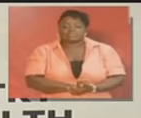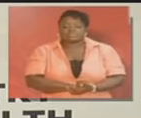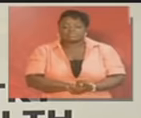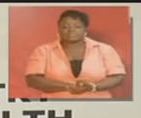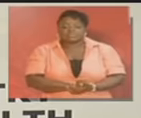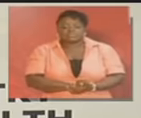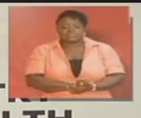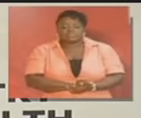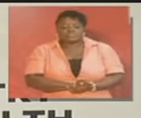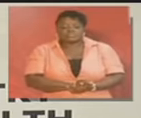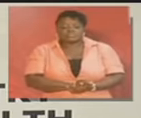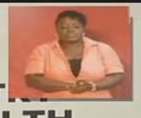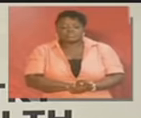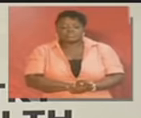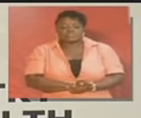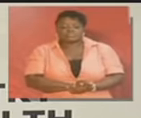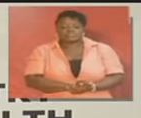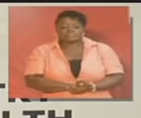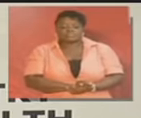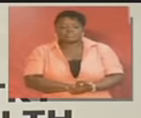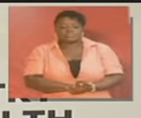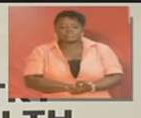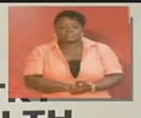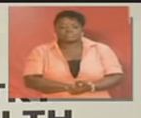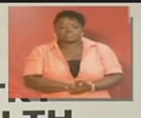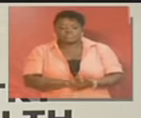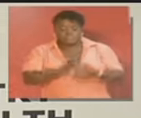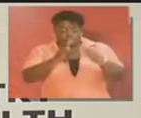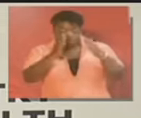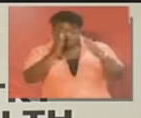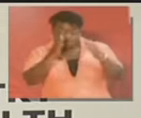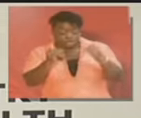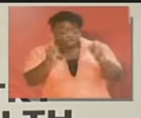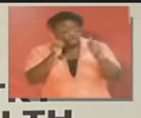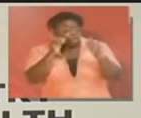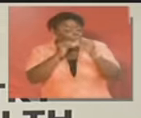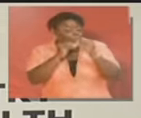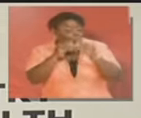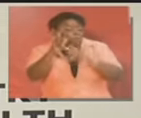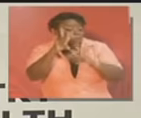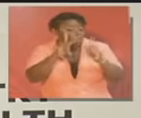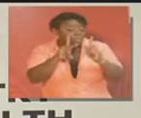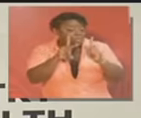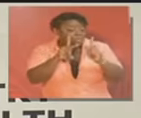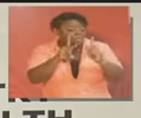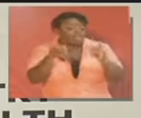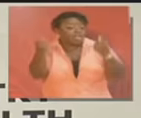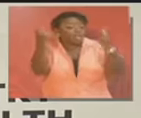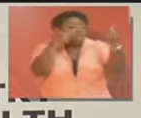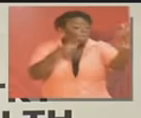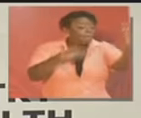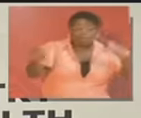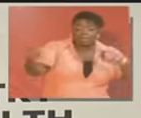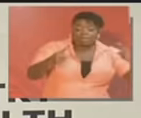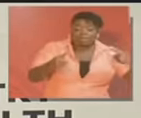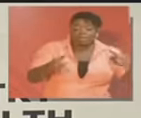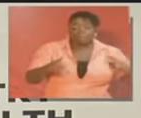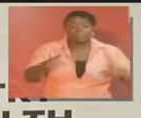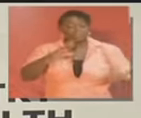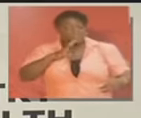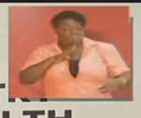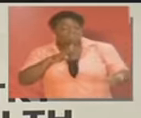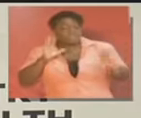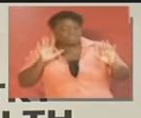ensure that the testing is valid. So with that expanded capacity and the numbers of people coming in, we are in a good place with respect to